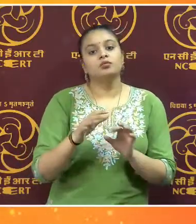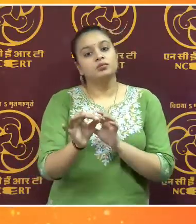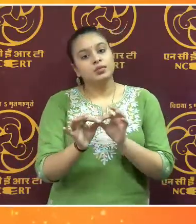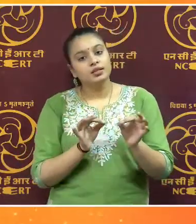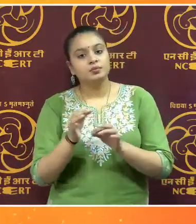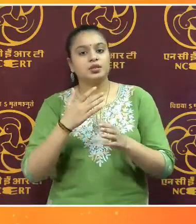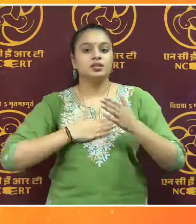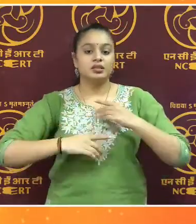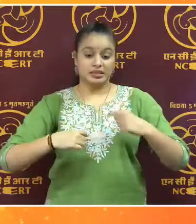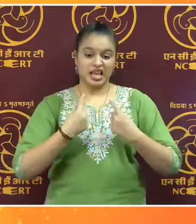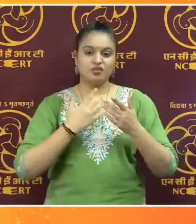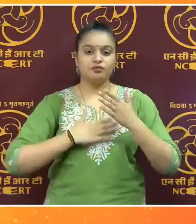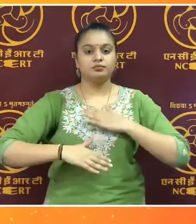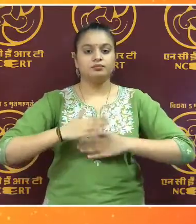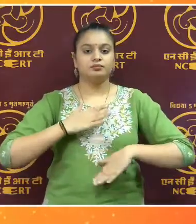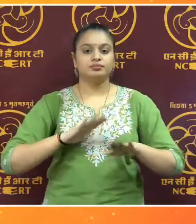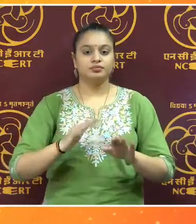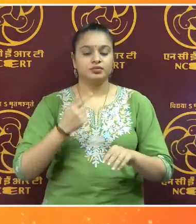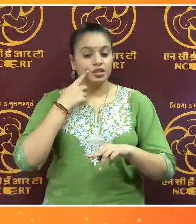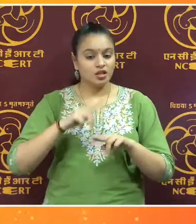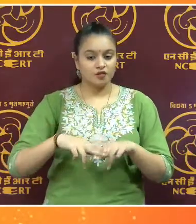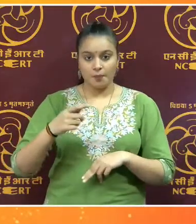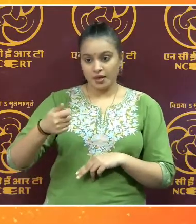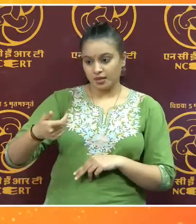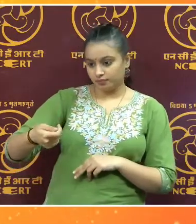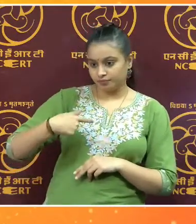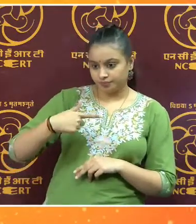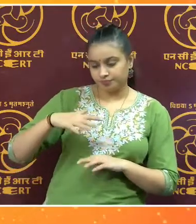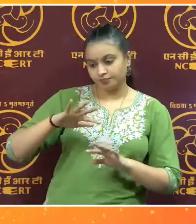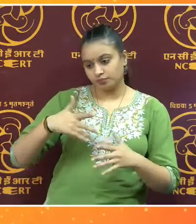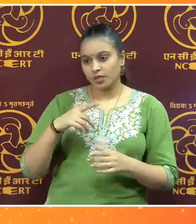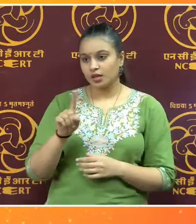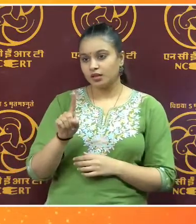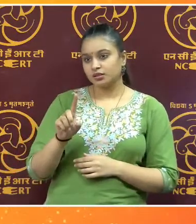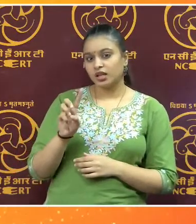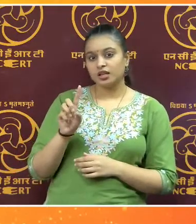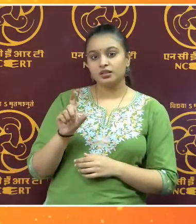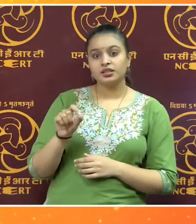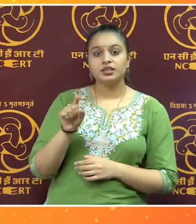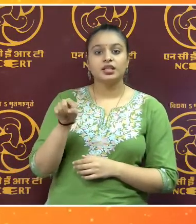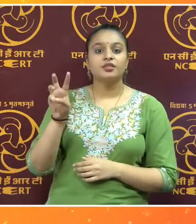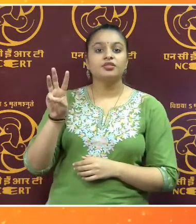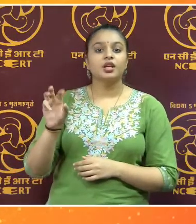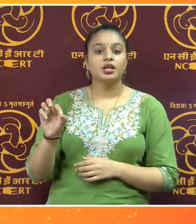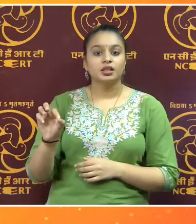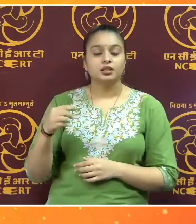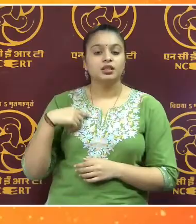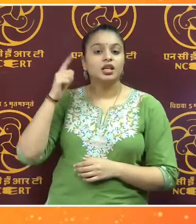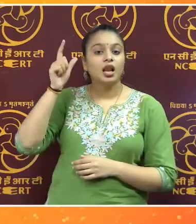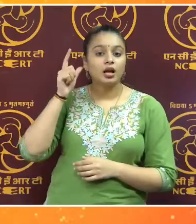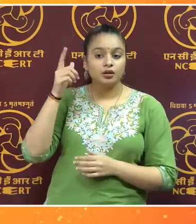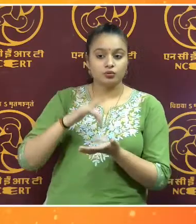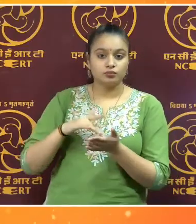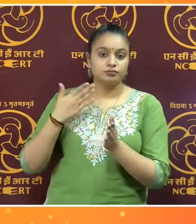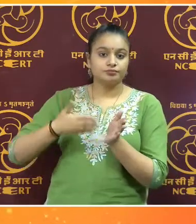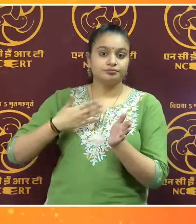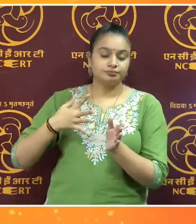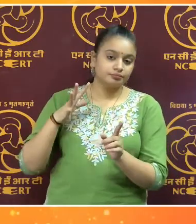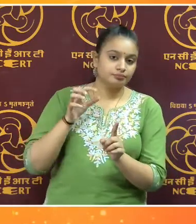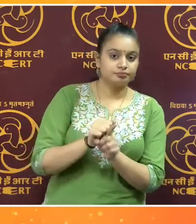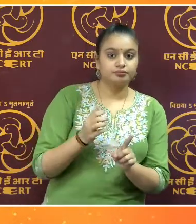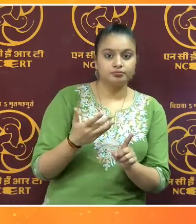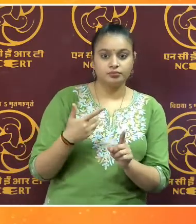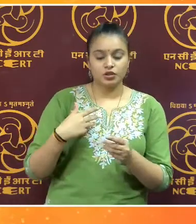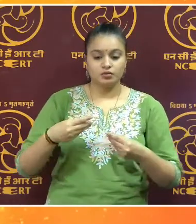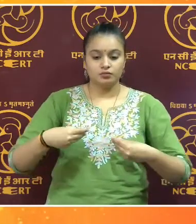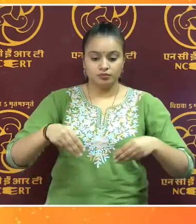himself. If I take the money, I could catch the 10:30 express to Lucknow. Let me slip quietly out of the blanket. Mr.